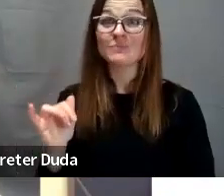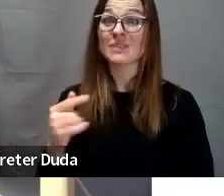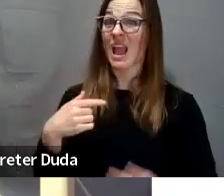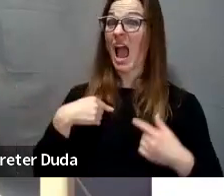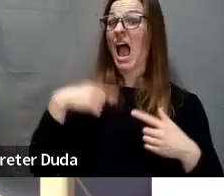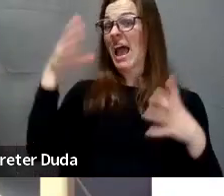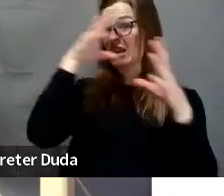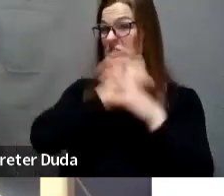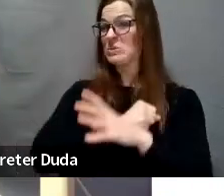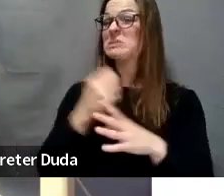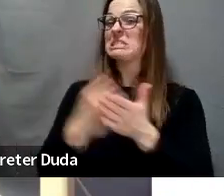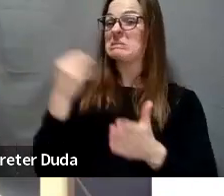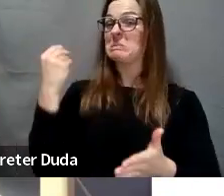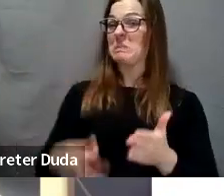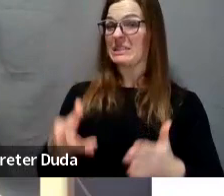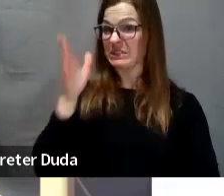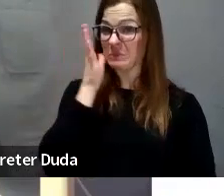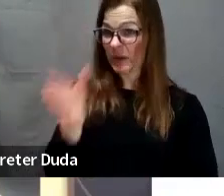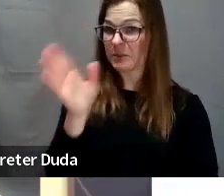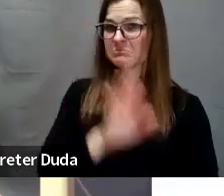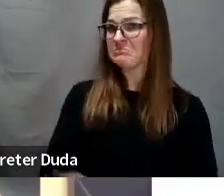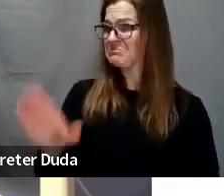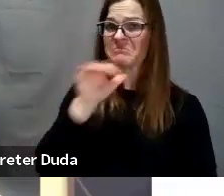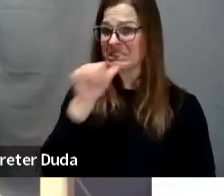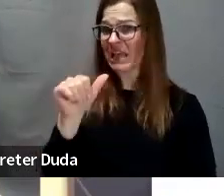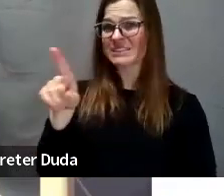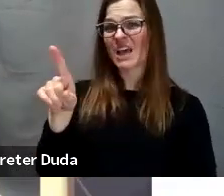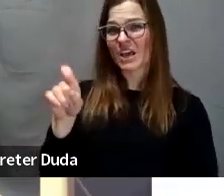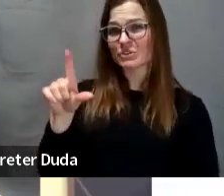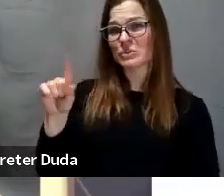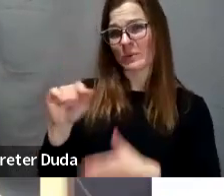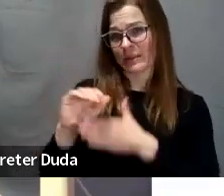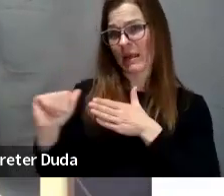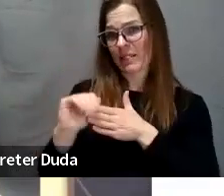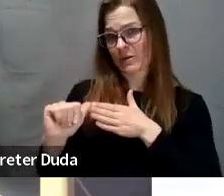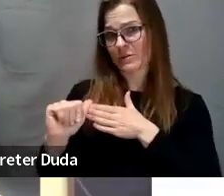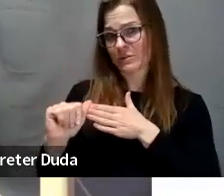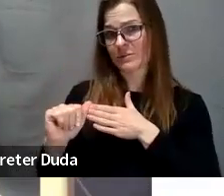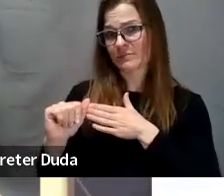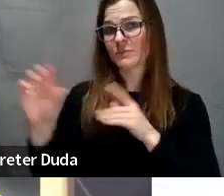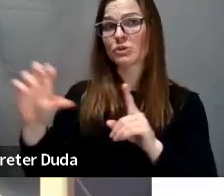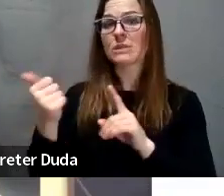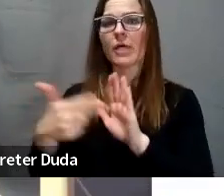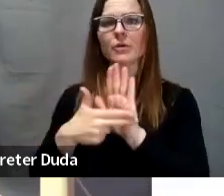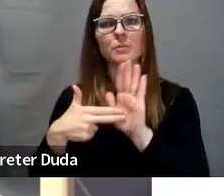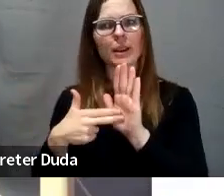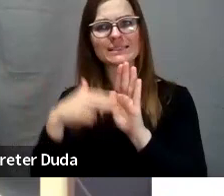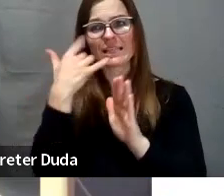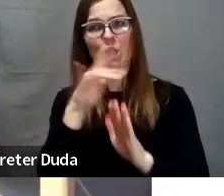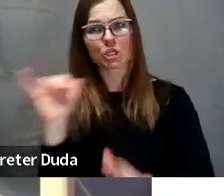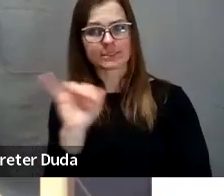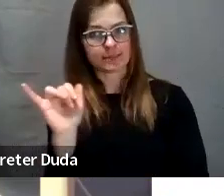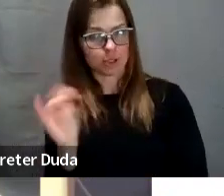thought. It is around $120. There are other brands out there that look similar,